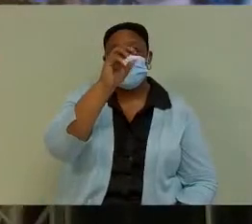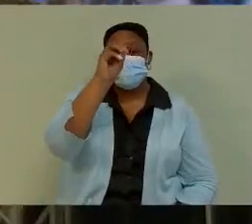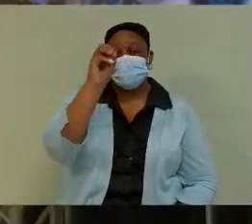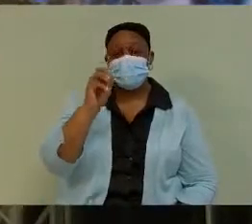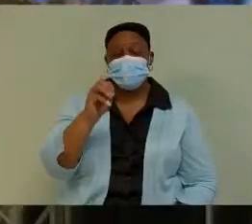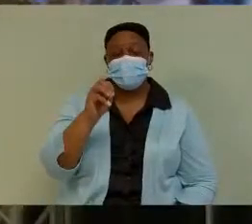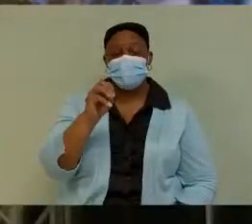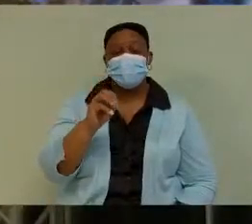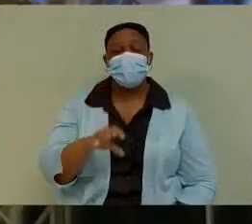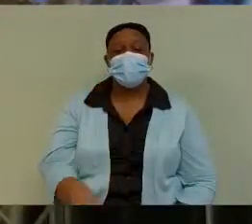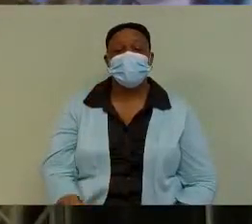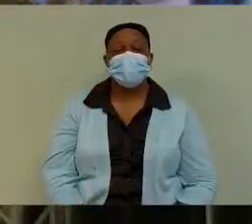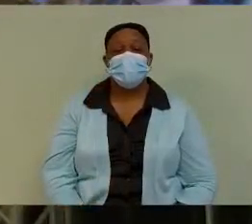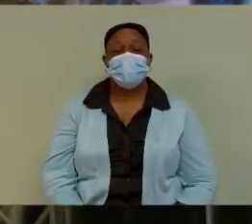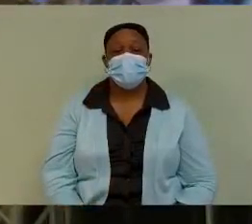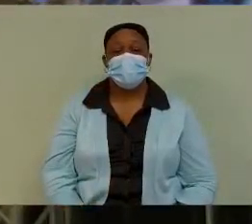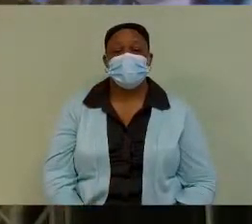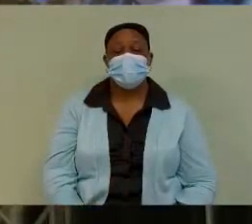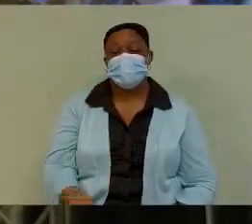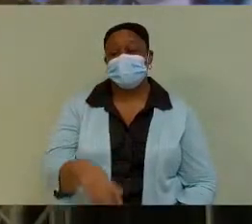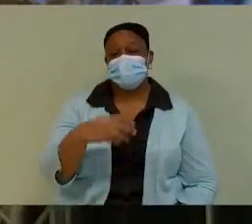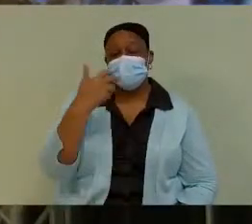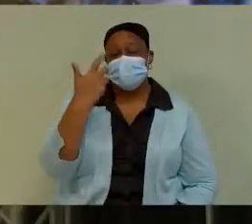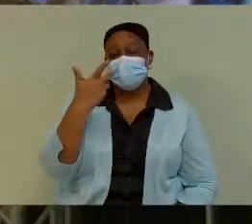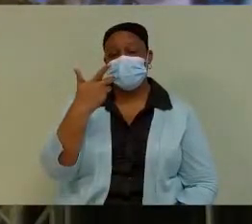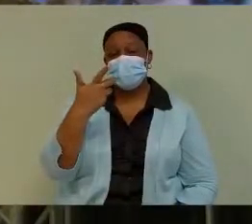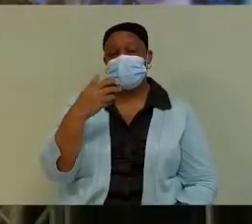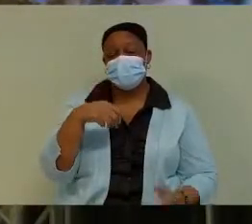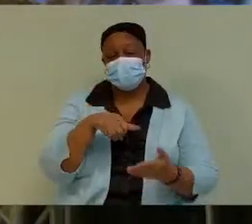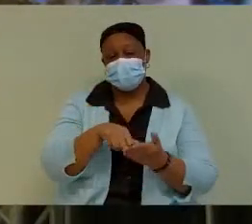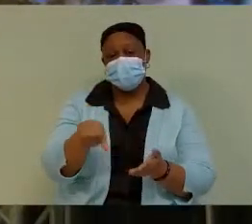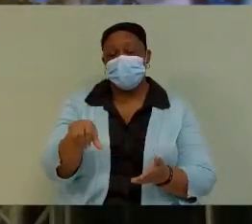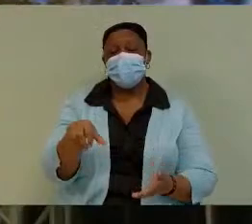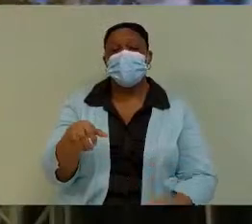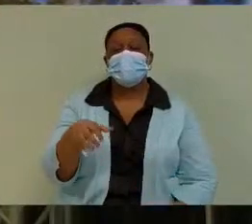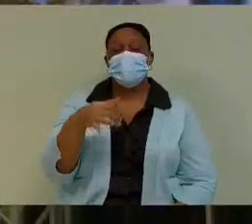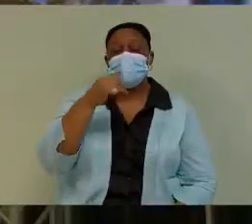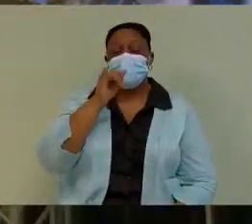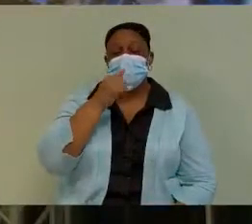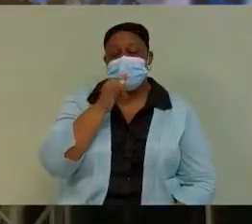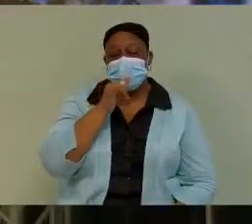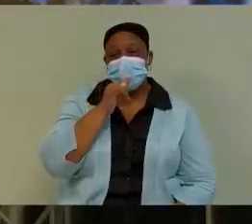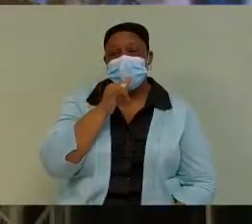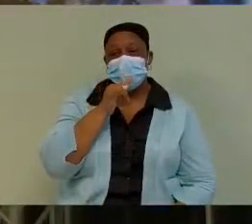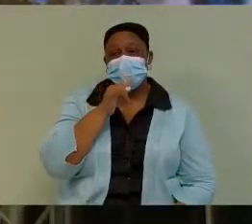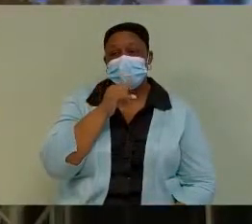Liquors sold by retail, 3 shops, again in compliance.